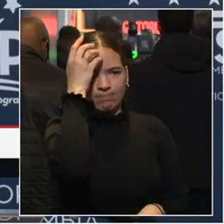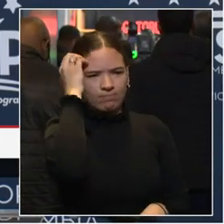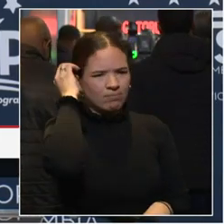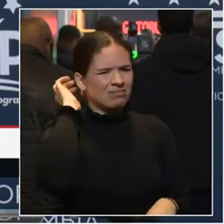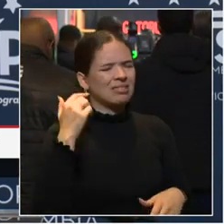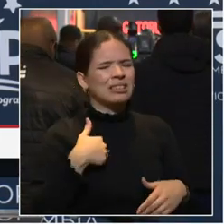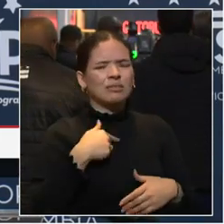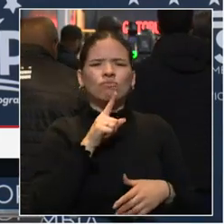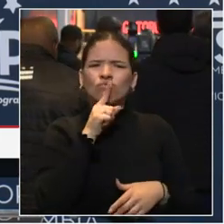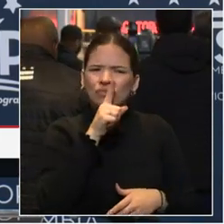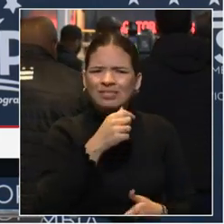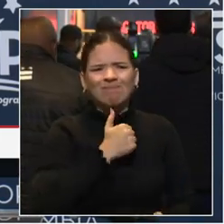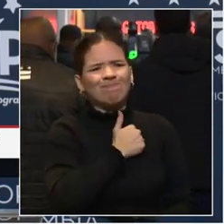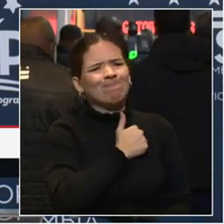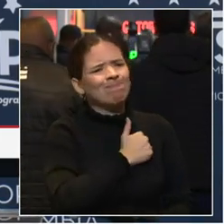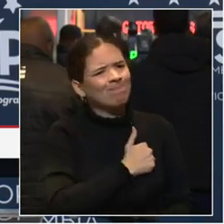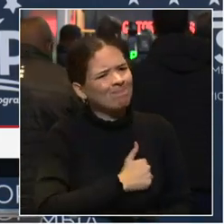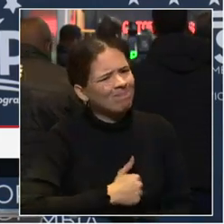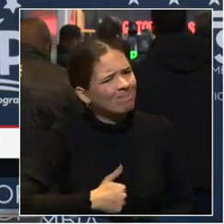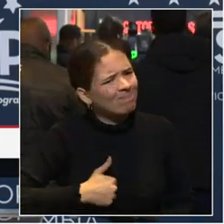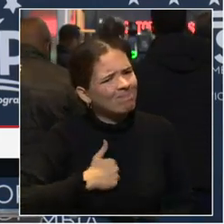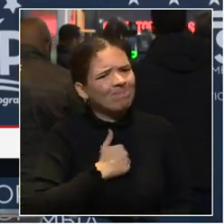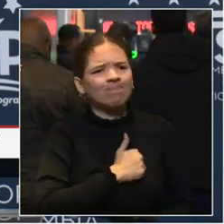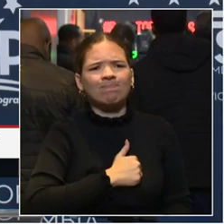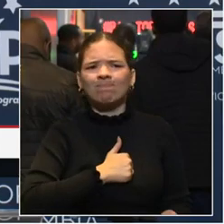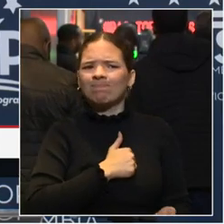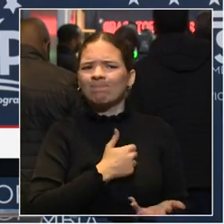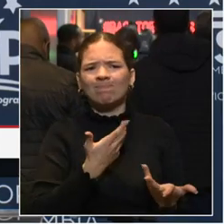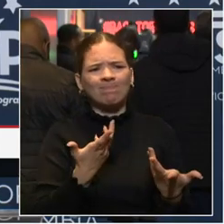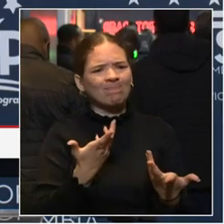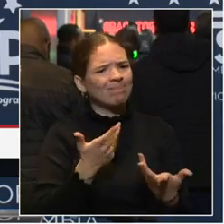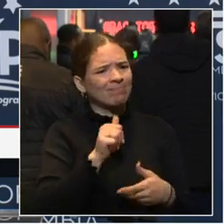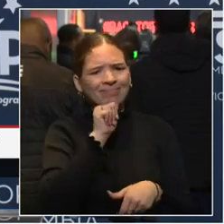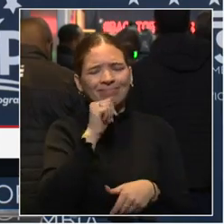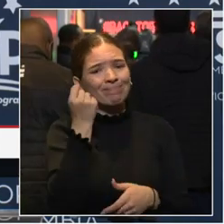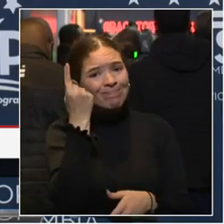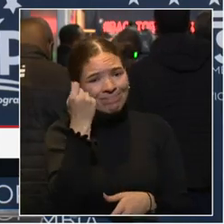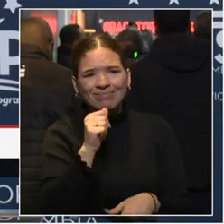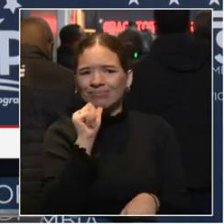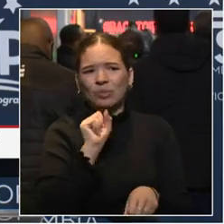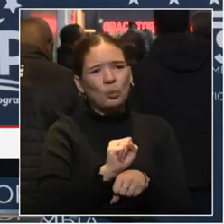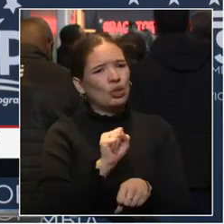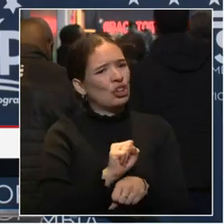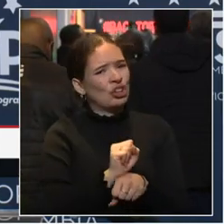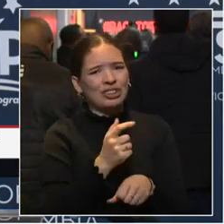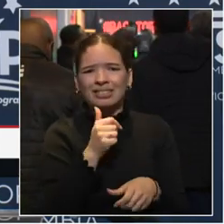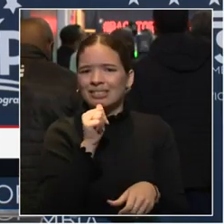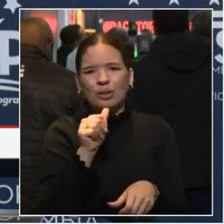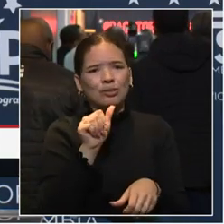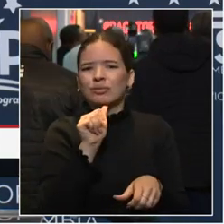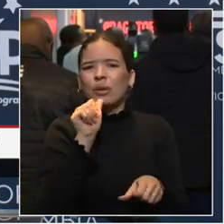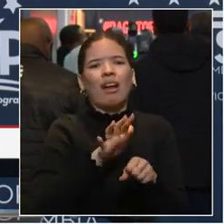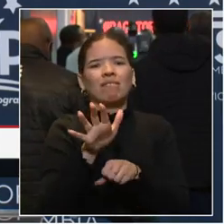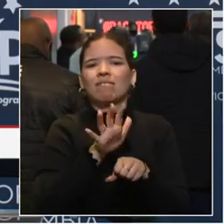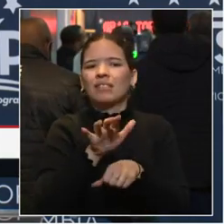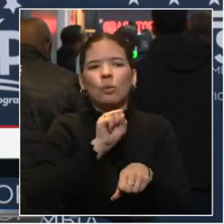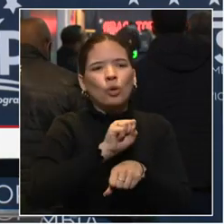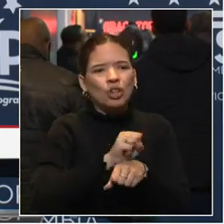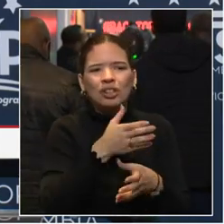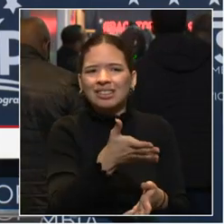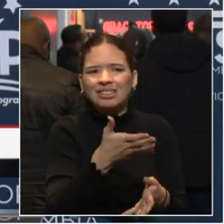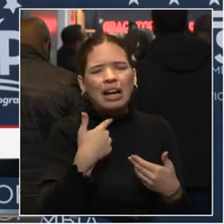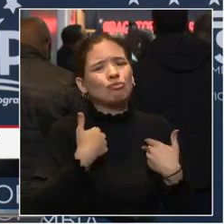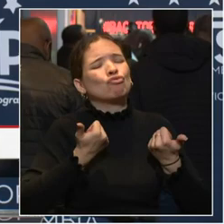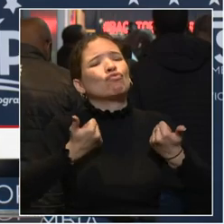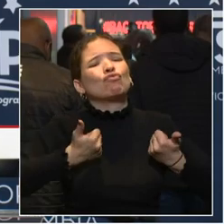the labor position that we're in, and we're working very hard to correct it. And we're going to double down